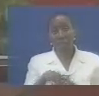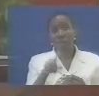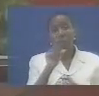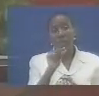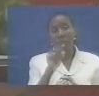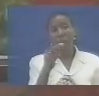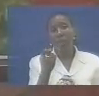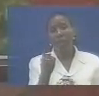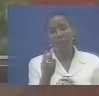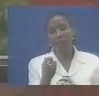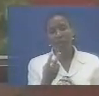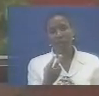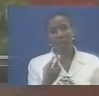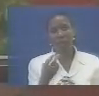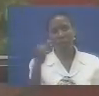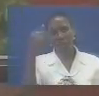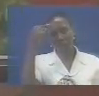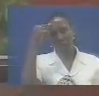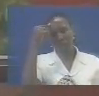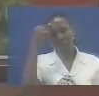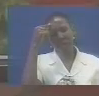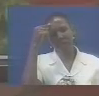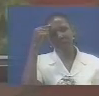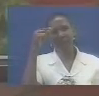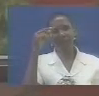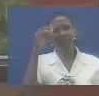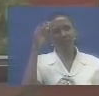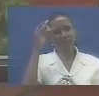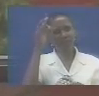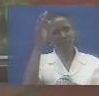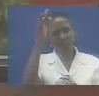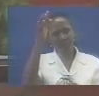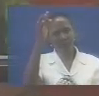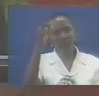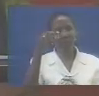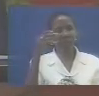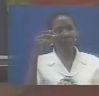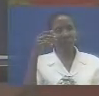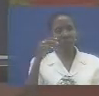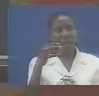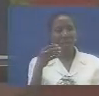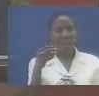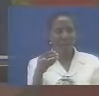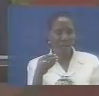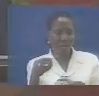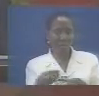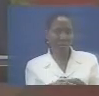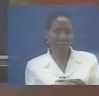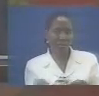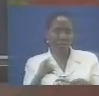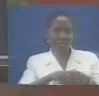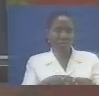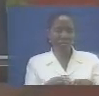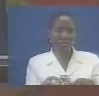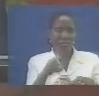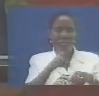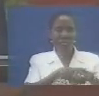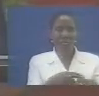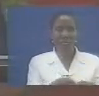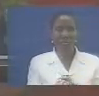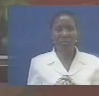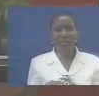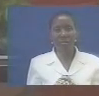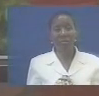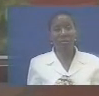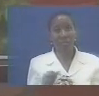The government anticipates, Mr. Speaker, a recurrent surplus, surplus, surplus